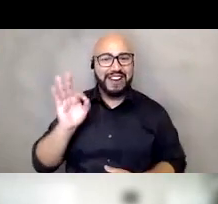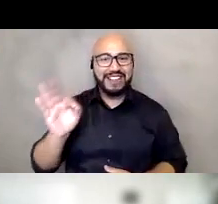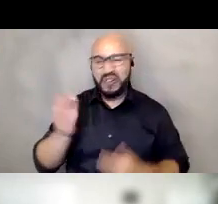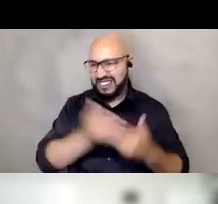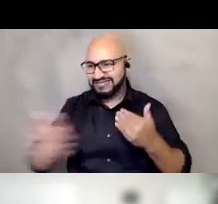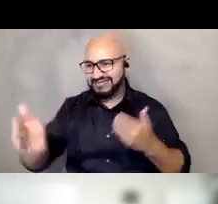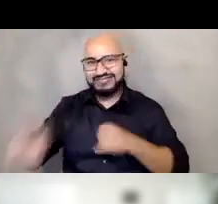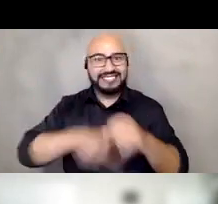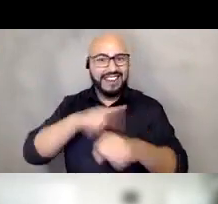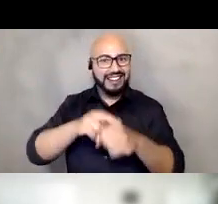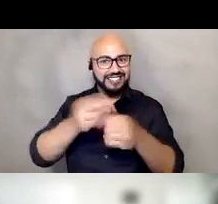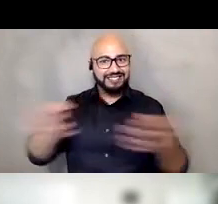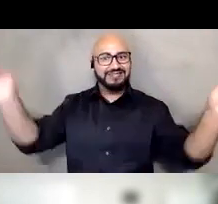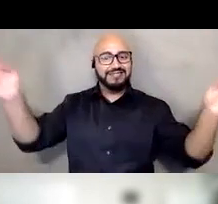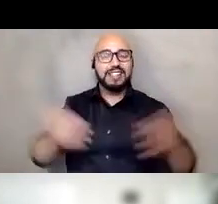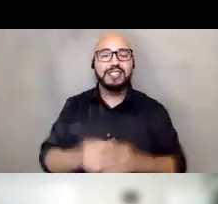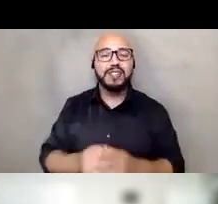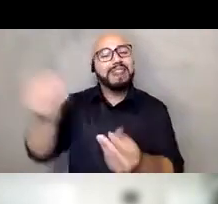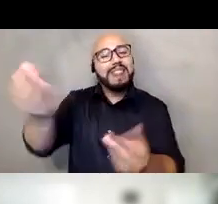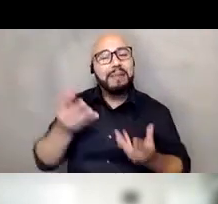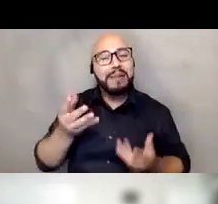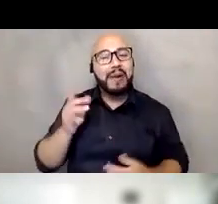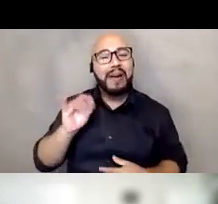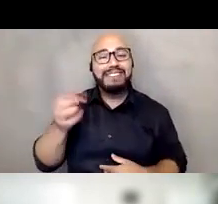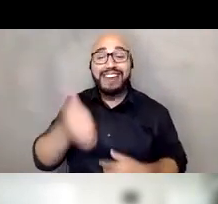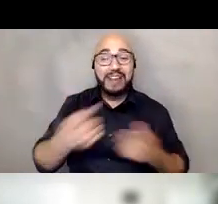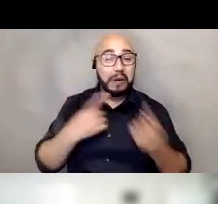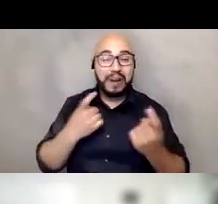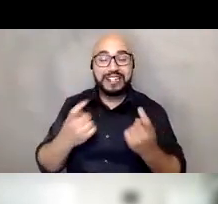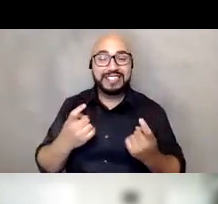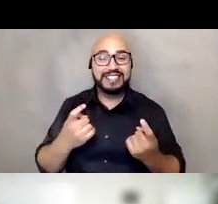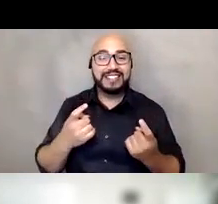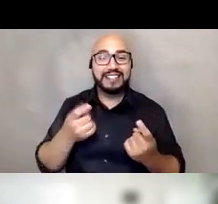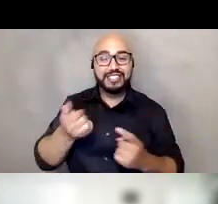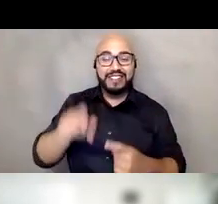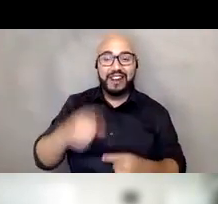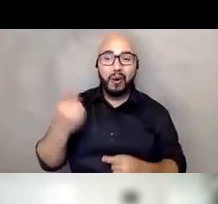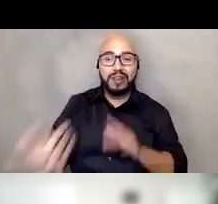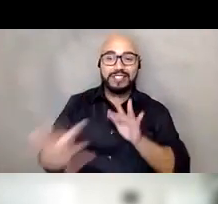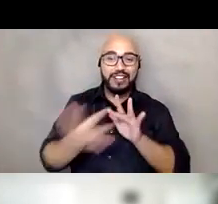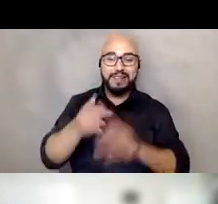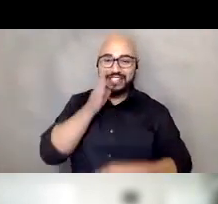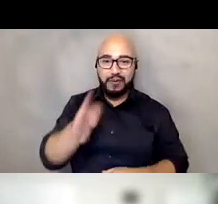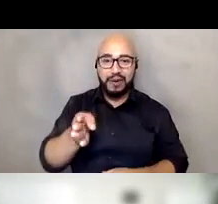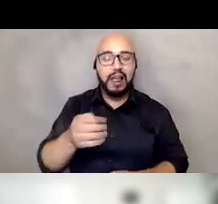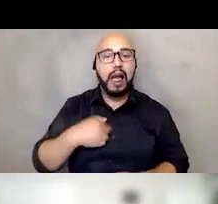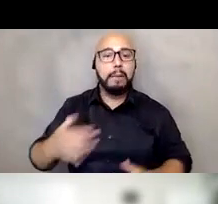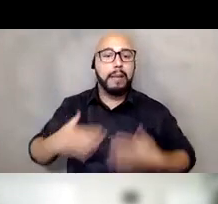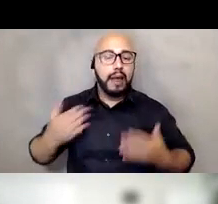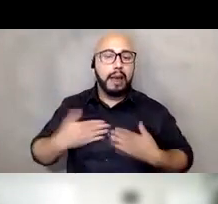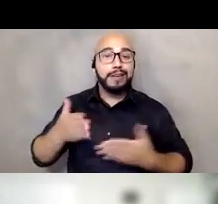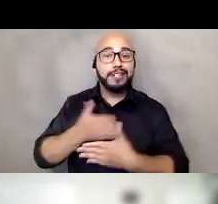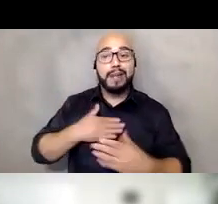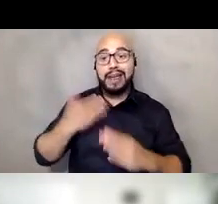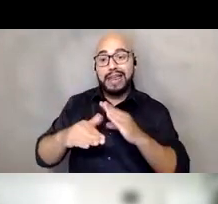nationwide. Yeah, so let me know if you have any questions. You can always contact me directly, and I'm happy to share my